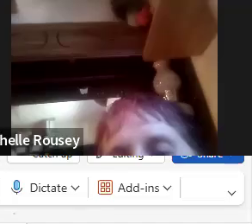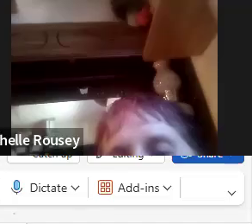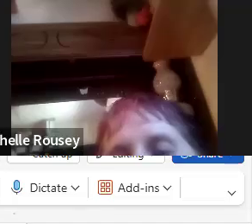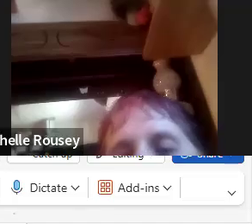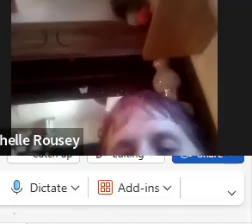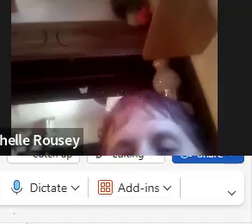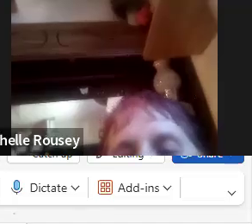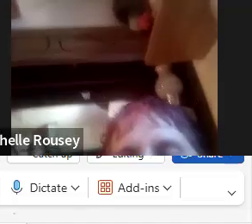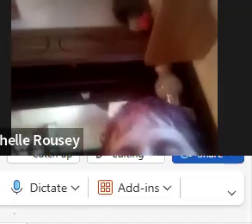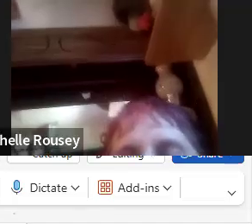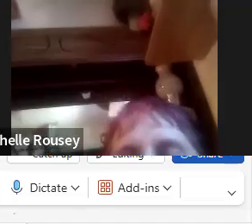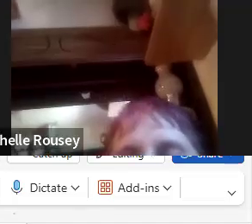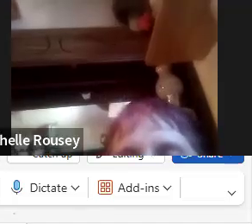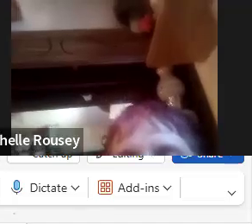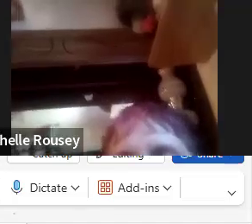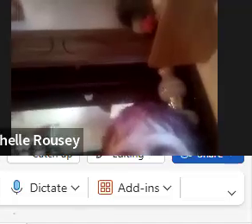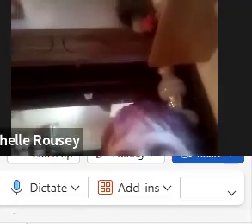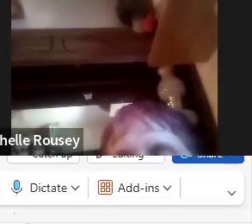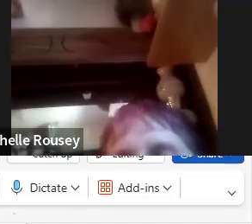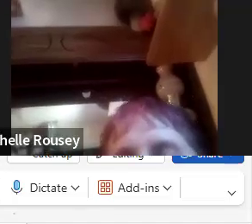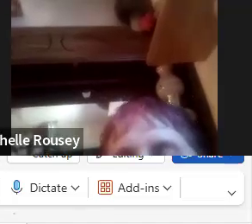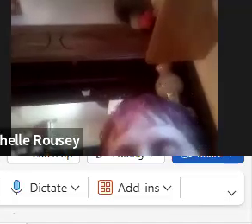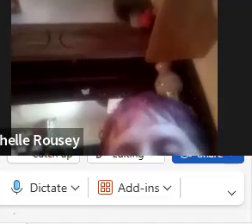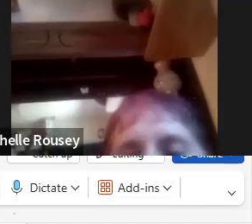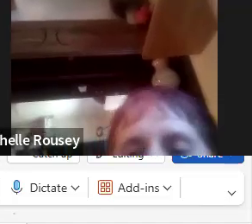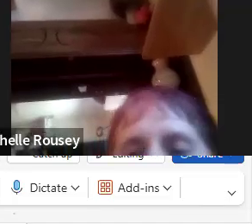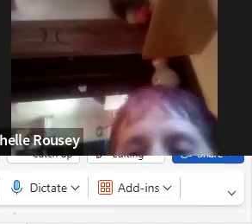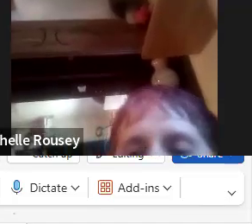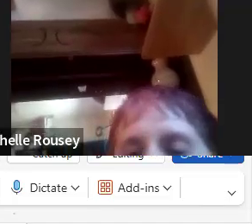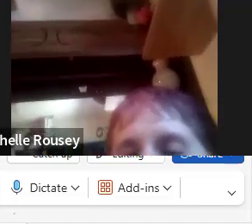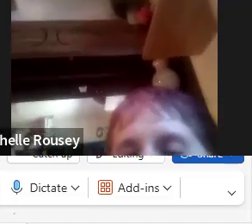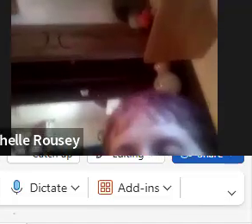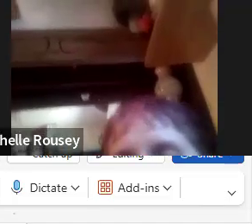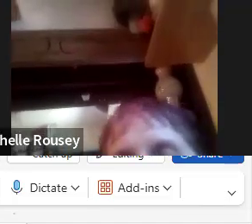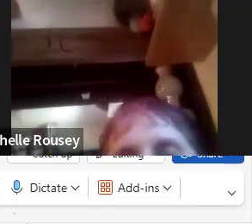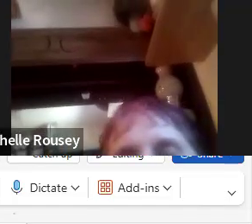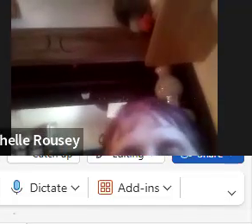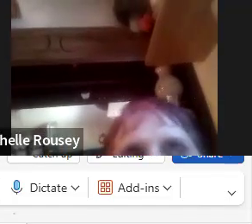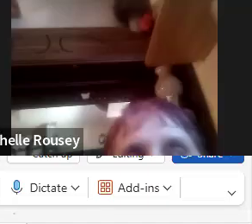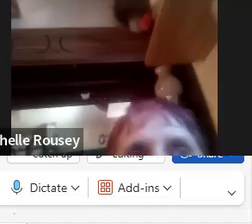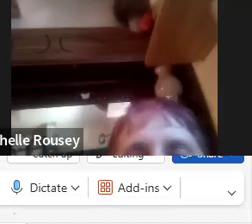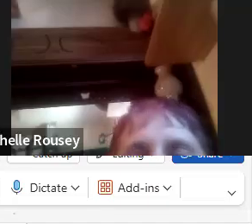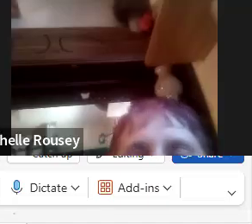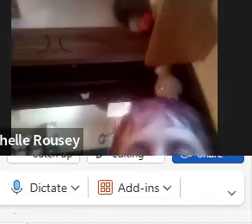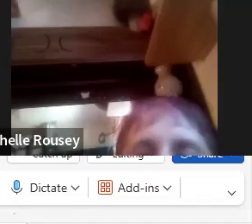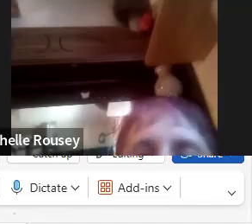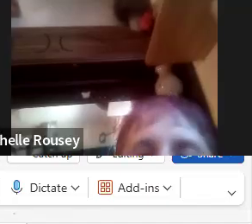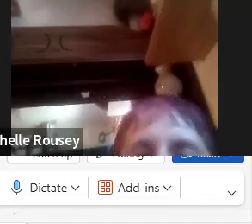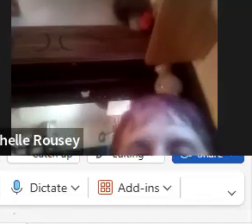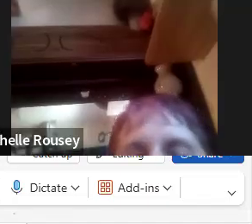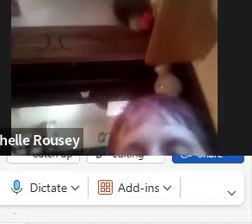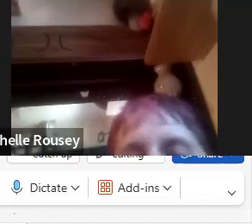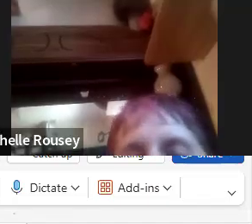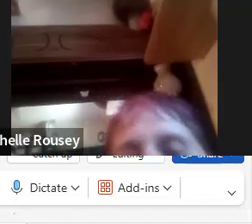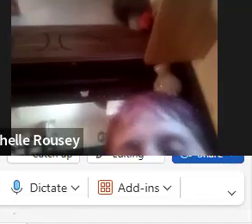under ADA and then their own spread, which affects not only ADA, but instead